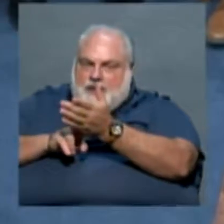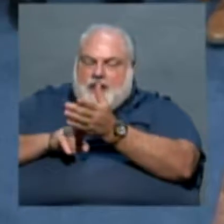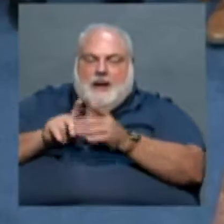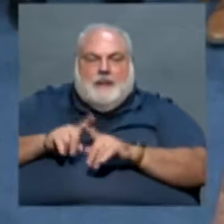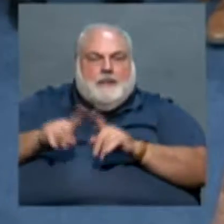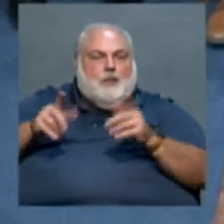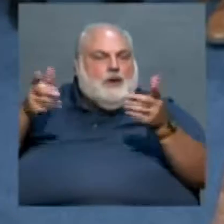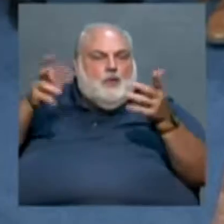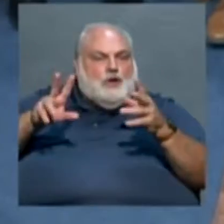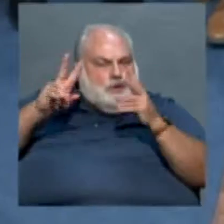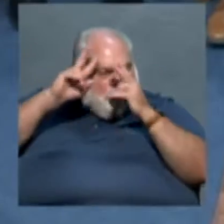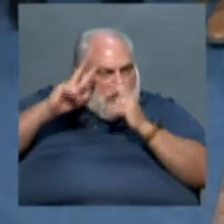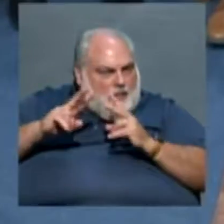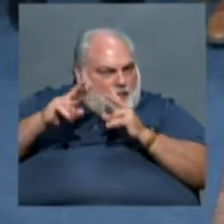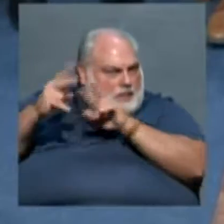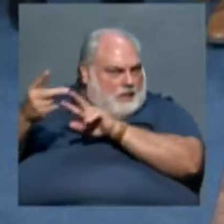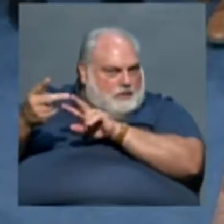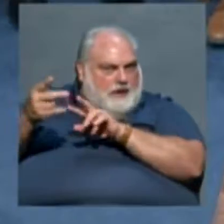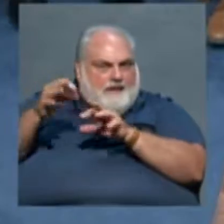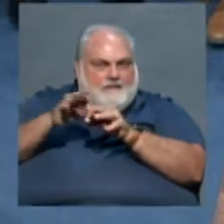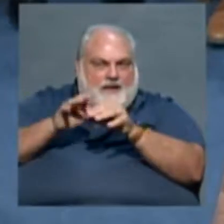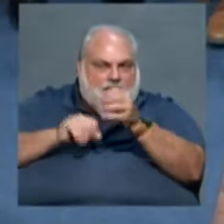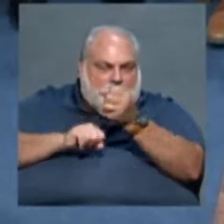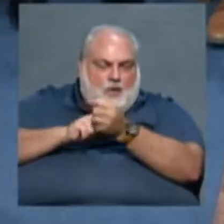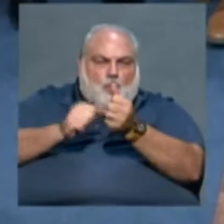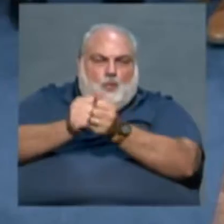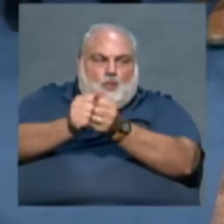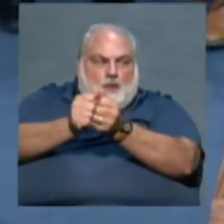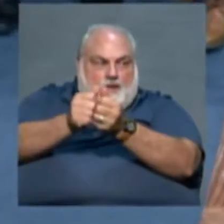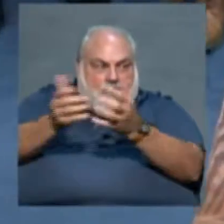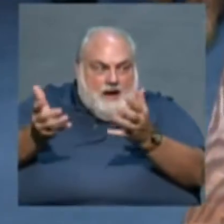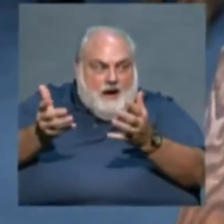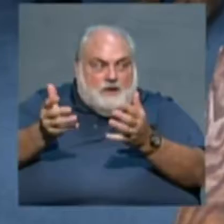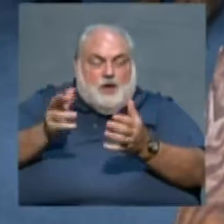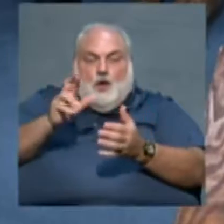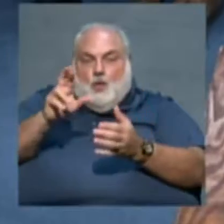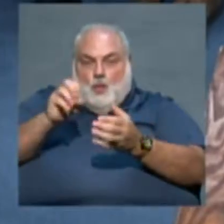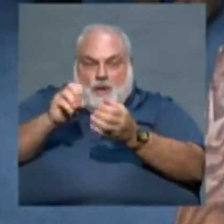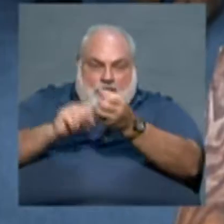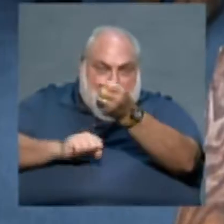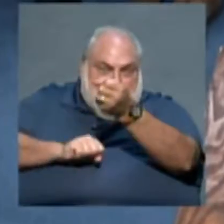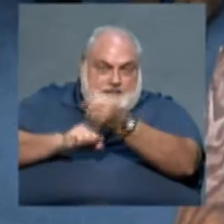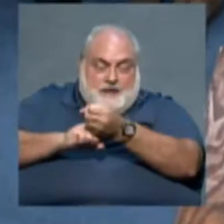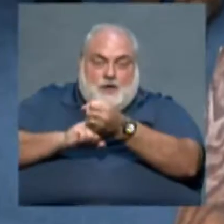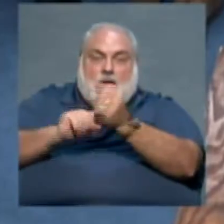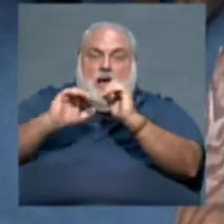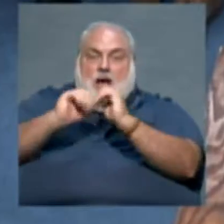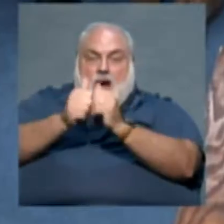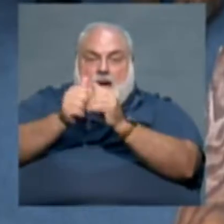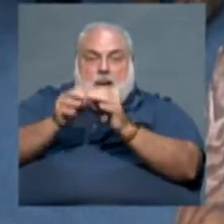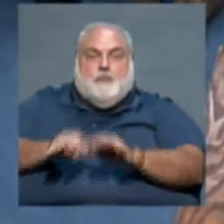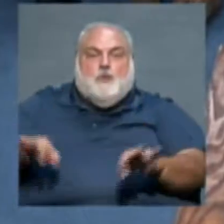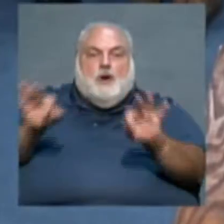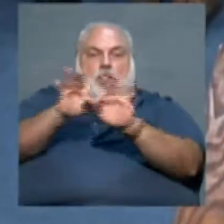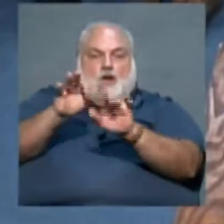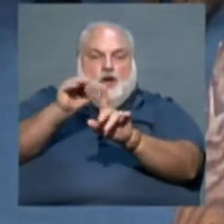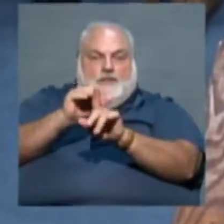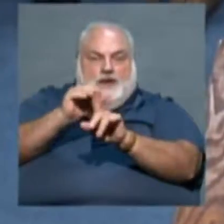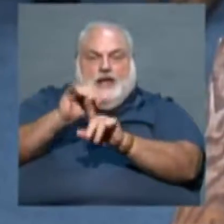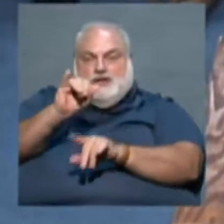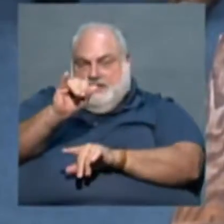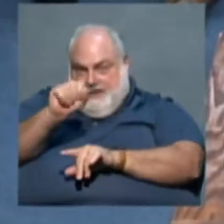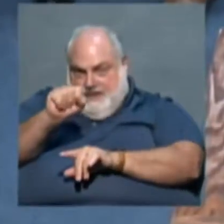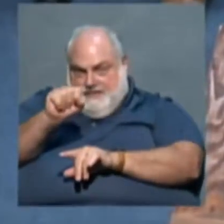didn't want a vote in favor of doing it without reinforcing the idea of how important notification is. Thank